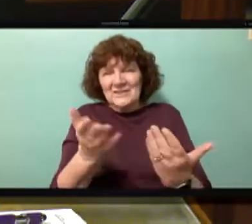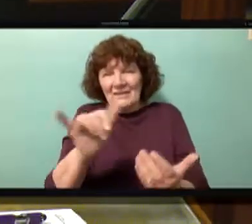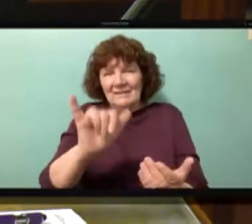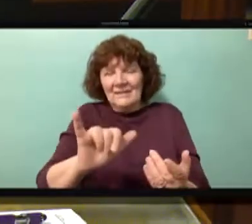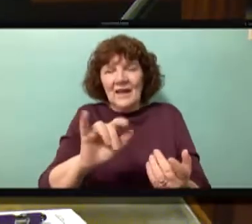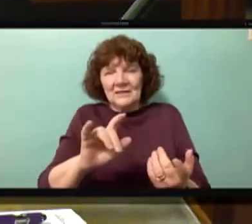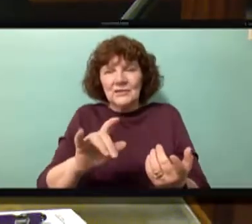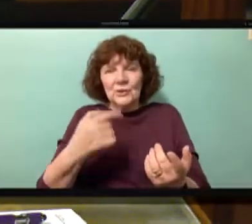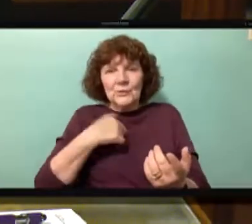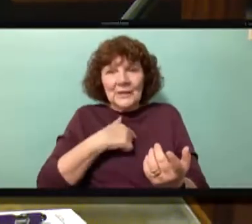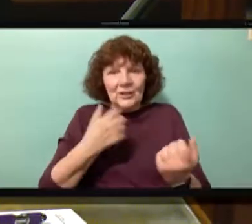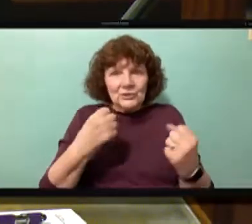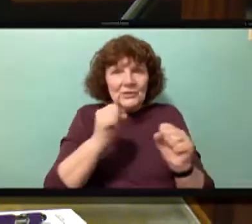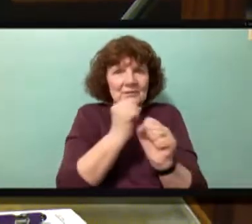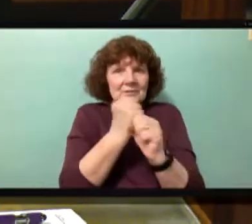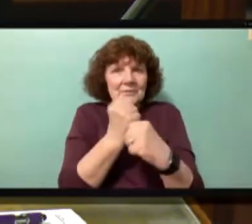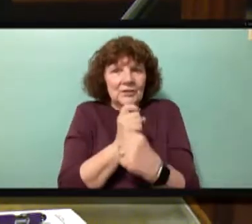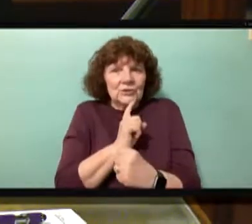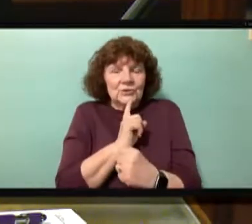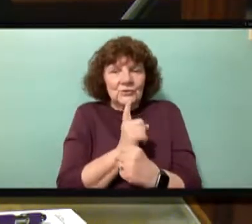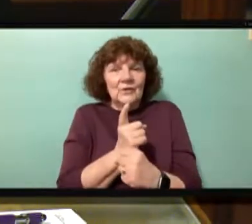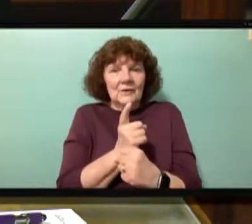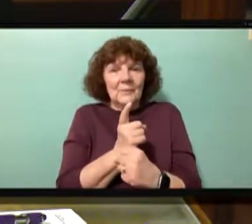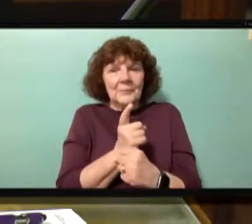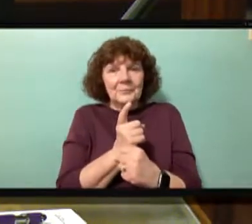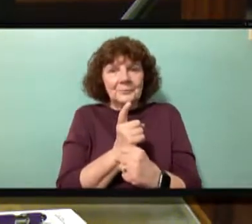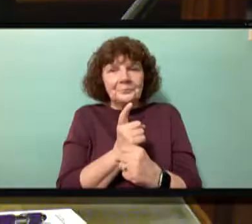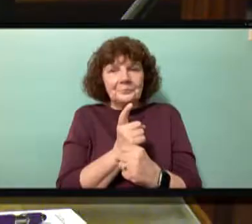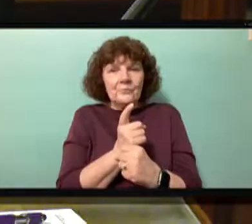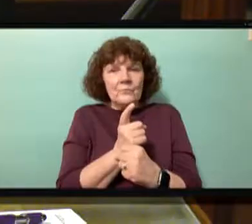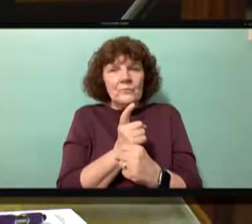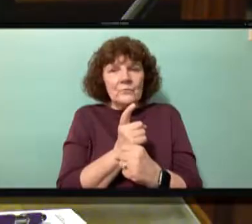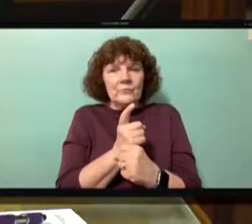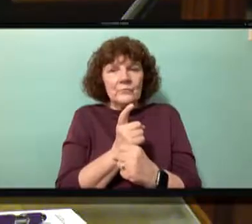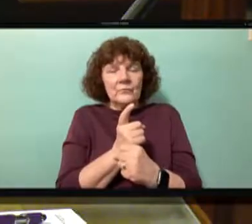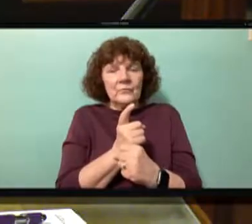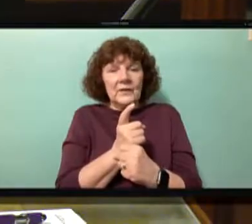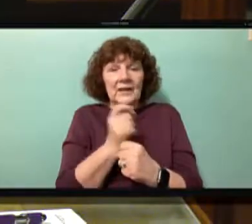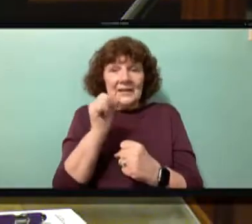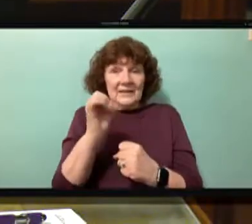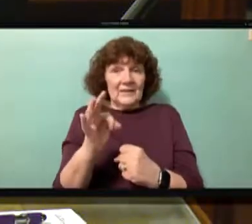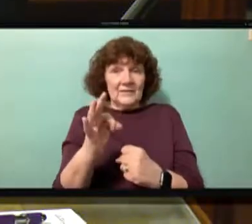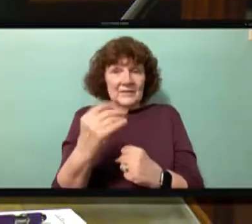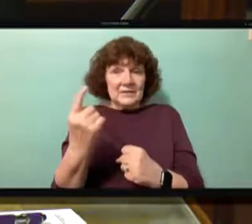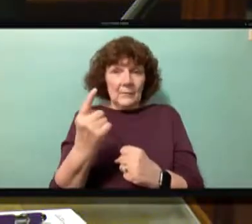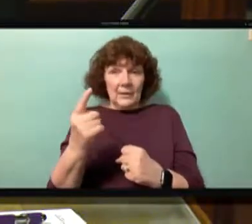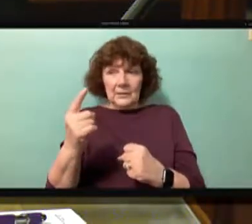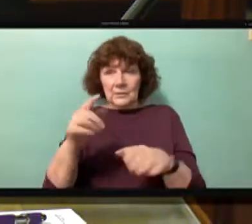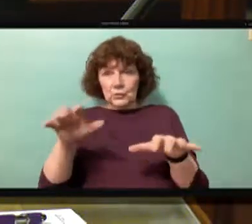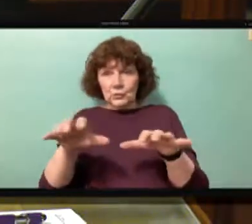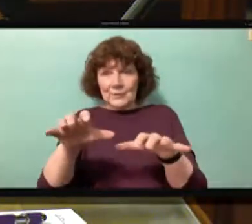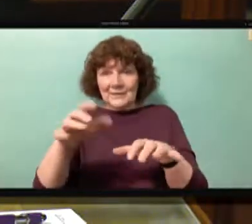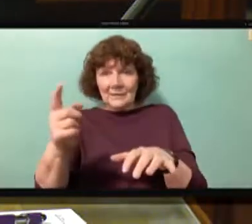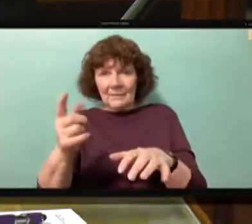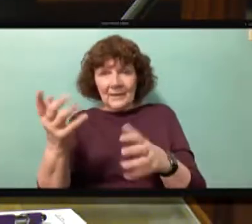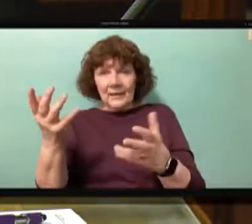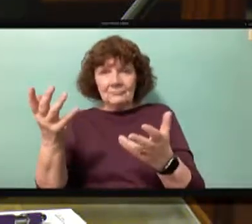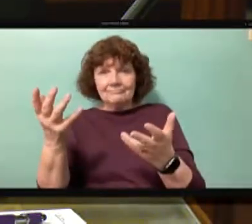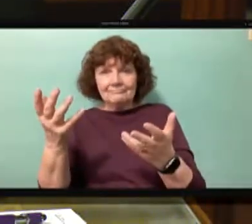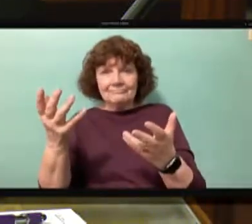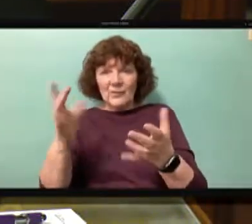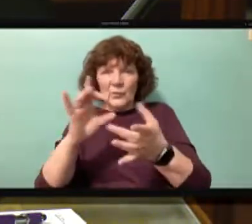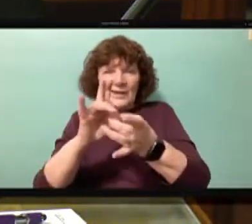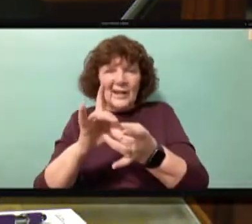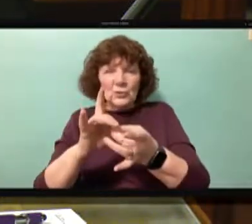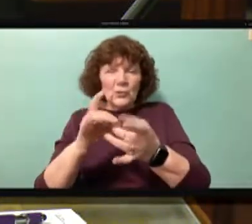trying to make sure that, you know, if somebody's doing something that has to be, you know, with vehicles and stuff